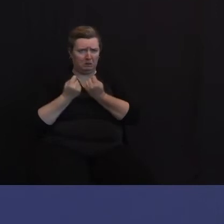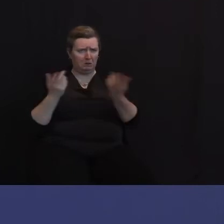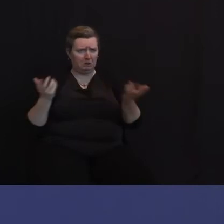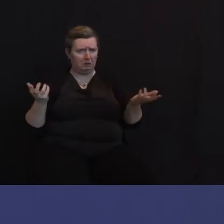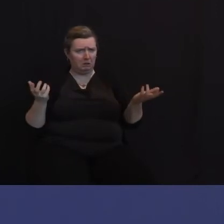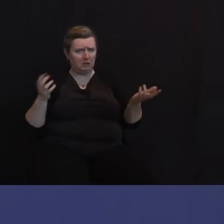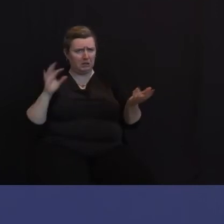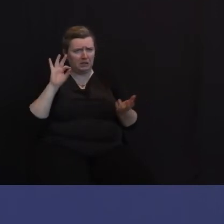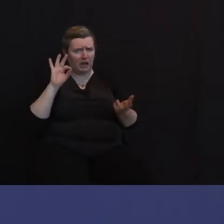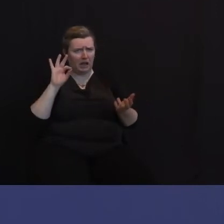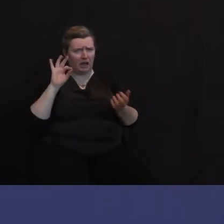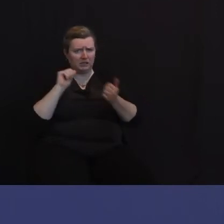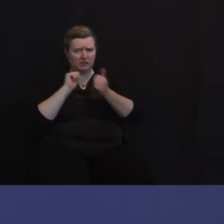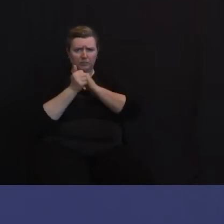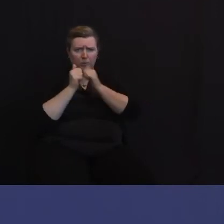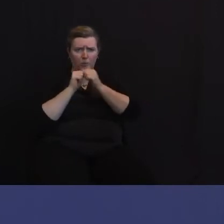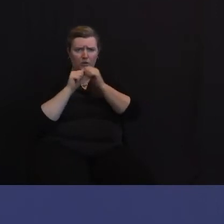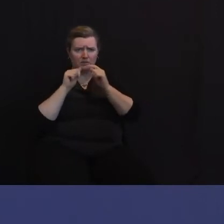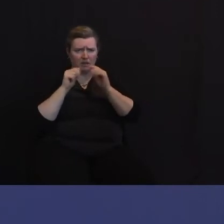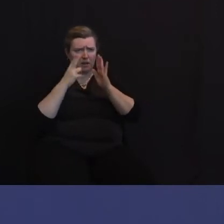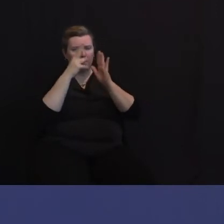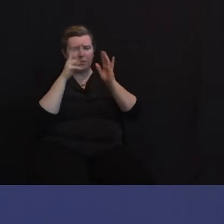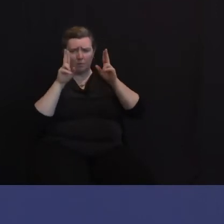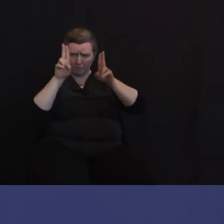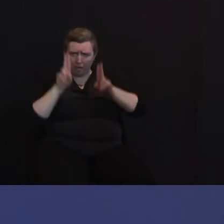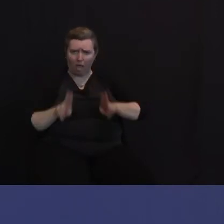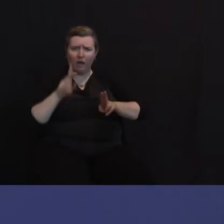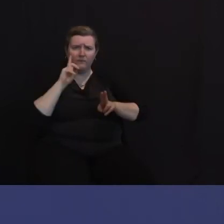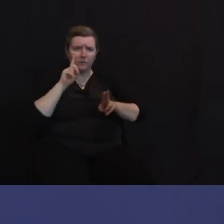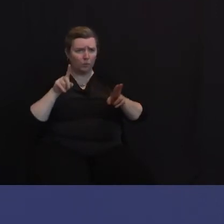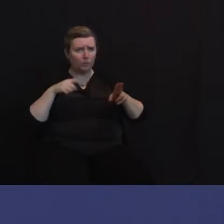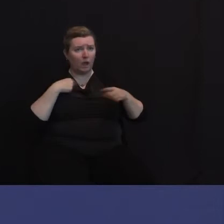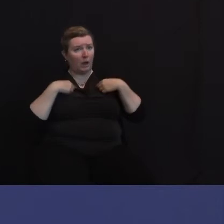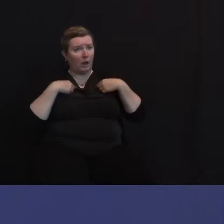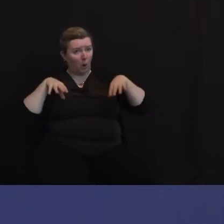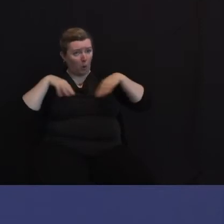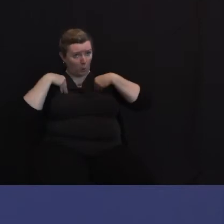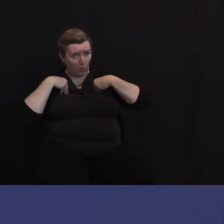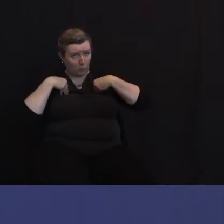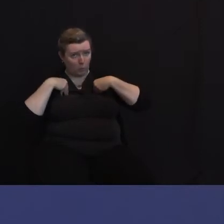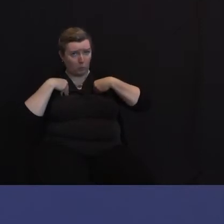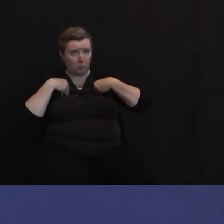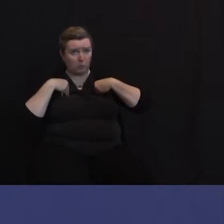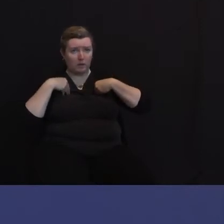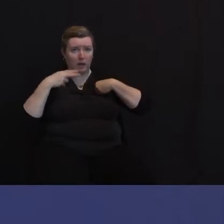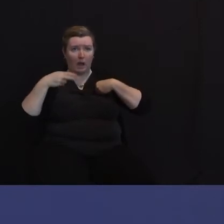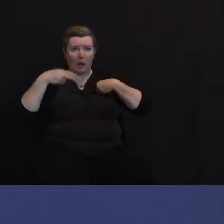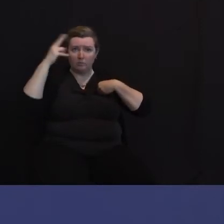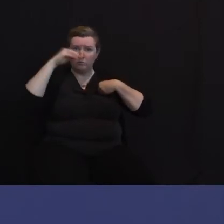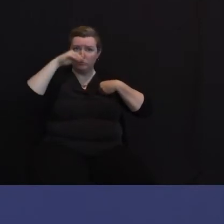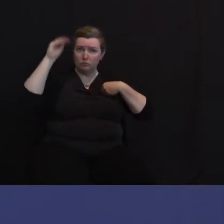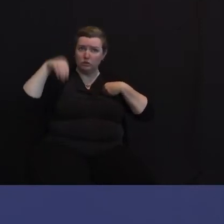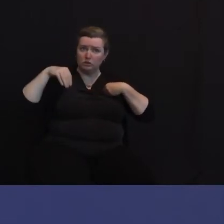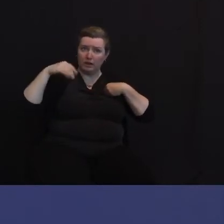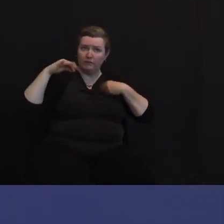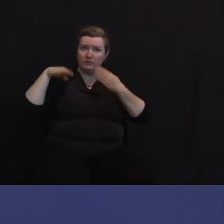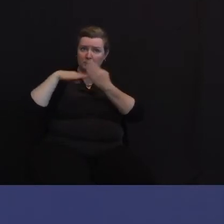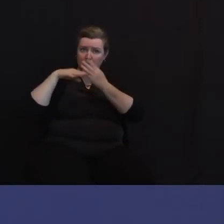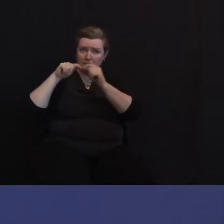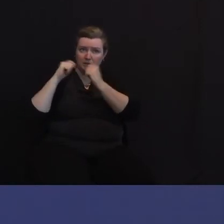applied for it, and I'm happy to say I own a big chunk of it, but I don't have any involvement day to day in running the